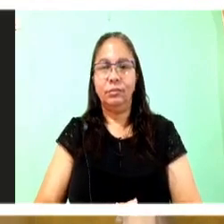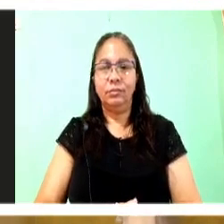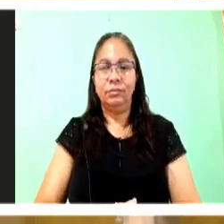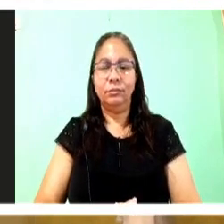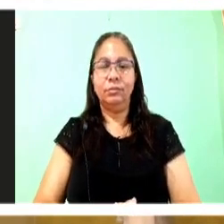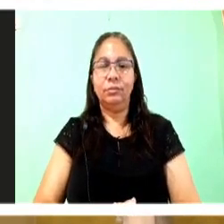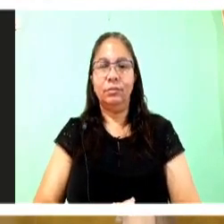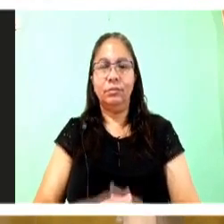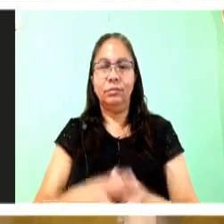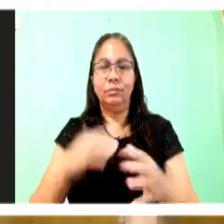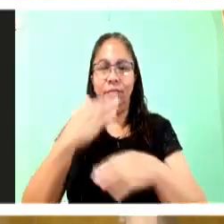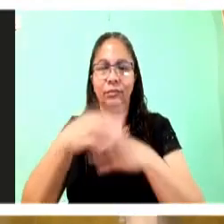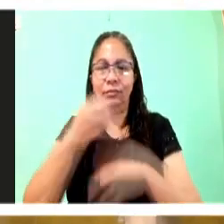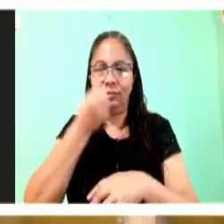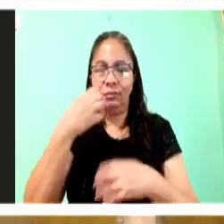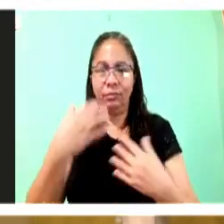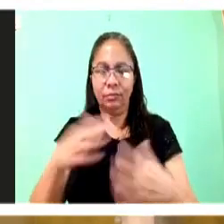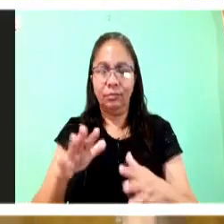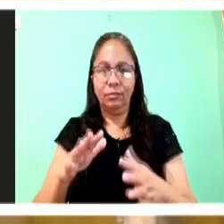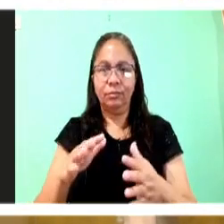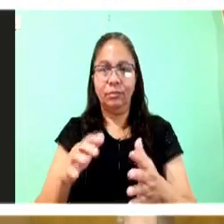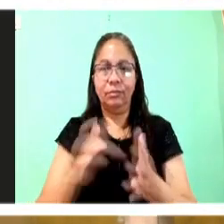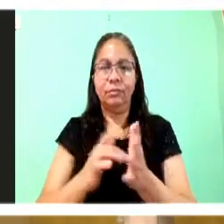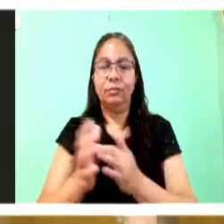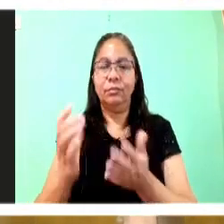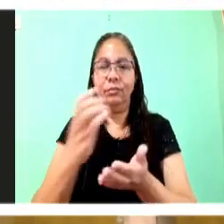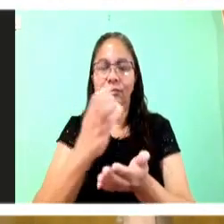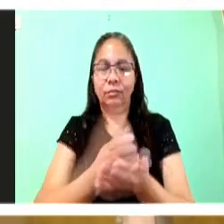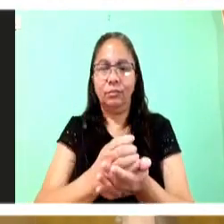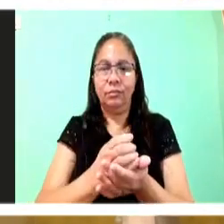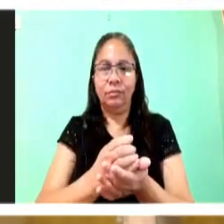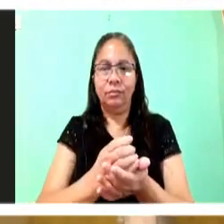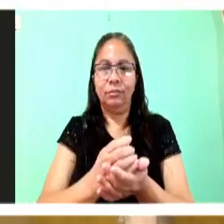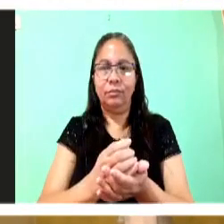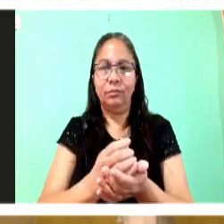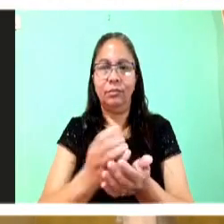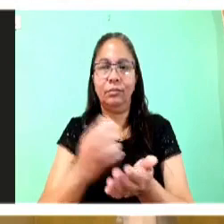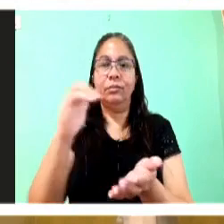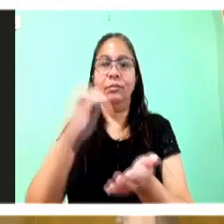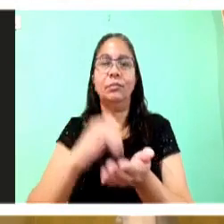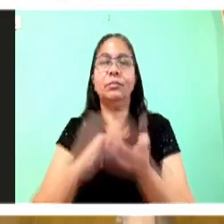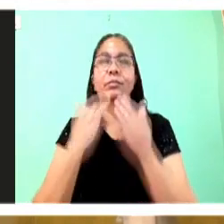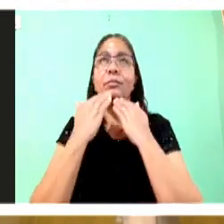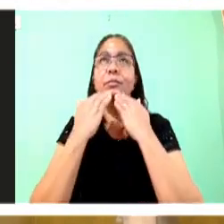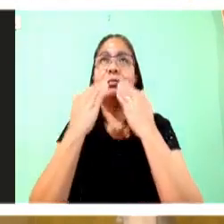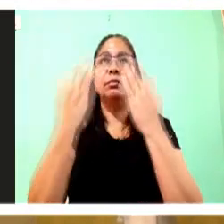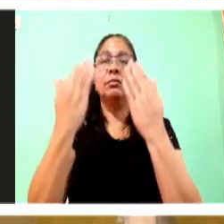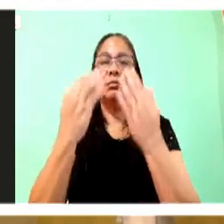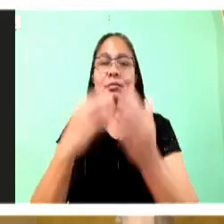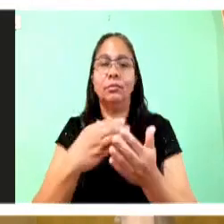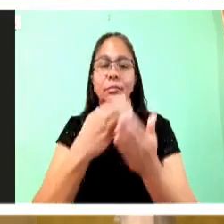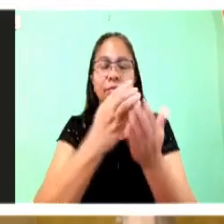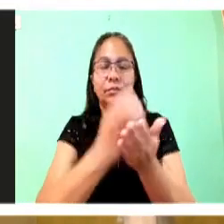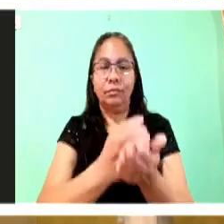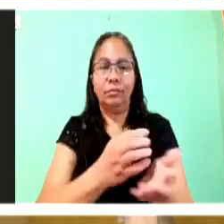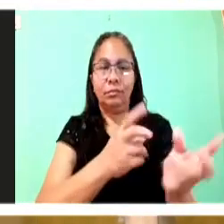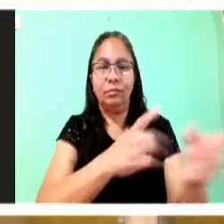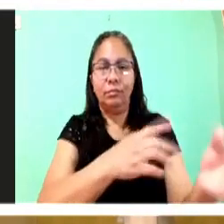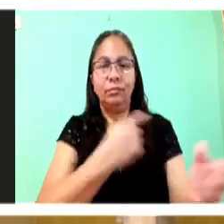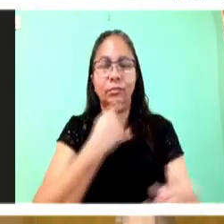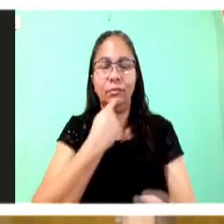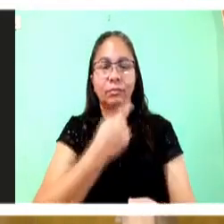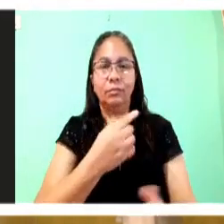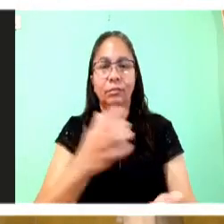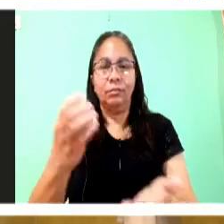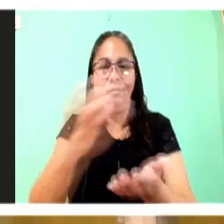In a similar way, when supper was ended, he took the chalice. Once more giving thanks, he gave it to his disciples, saying, "Take this,